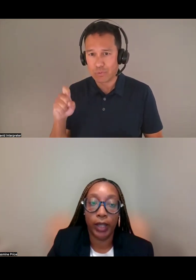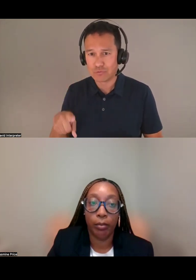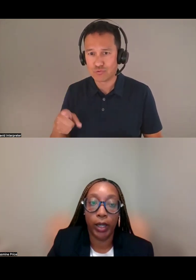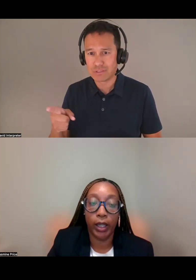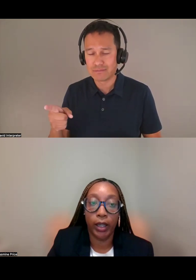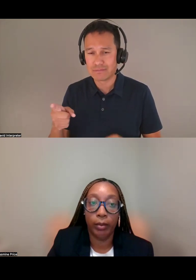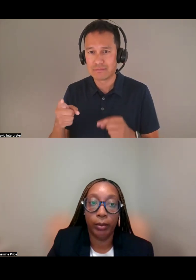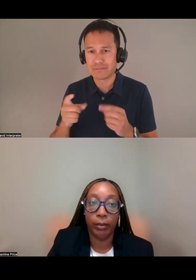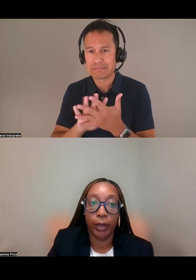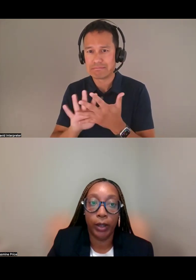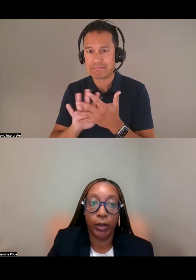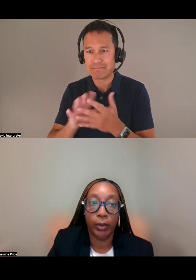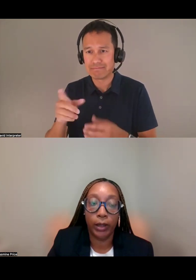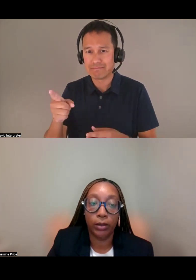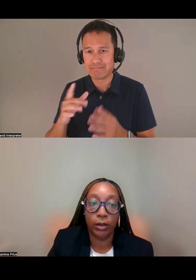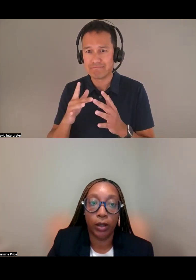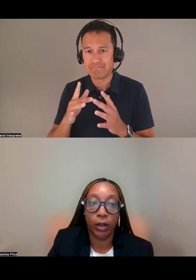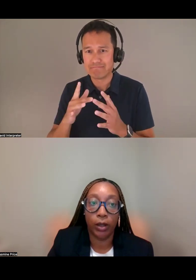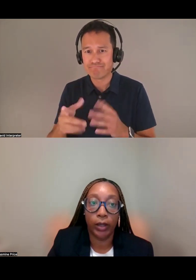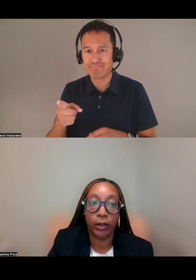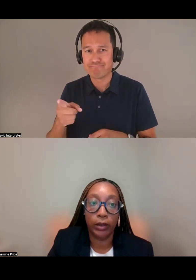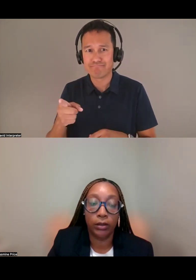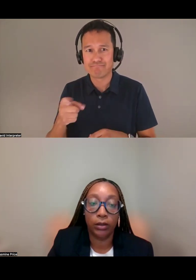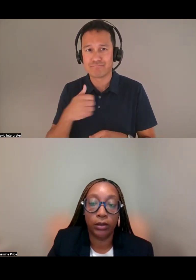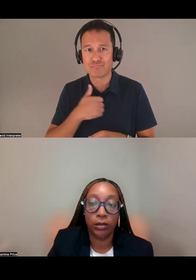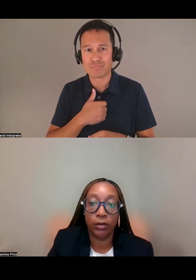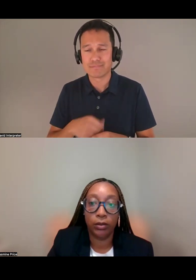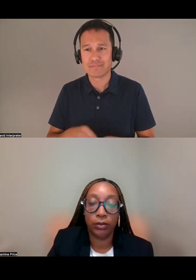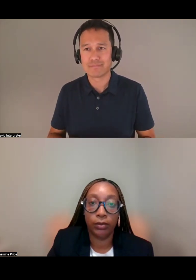it was like breaking up a little bit. Sorry.